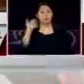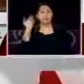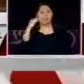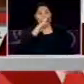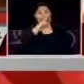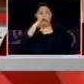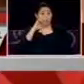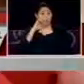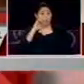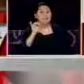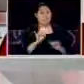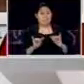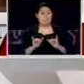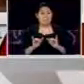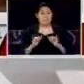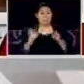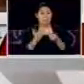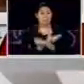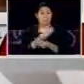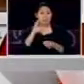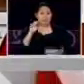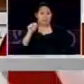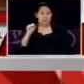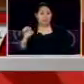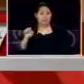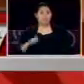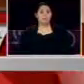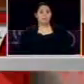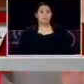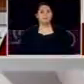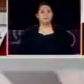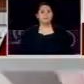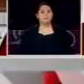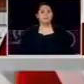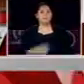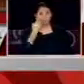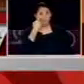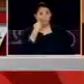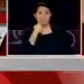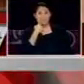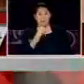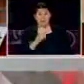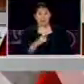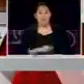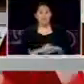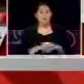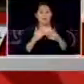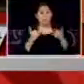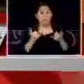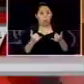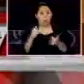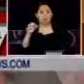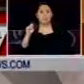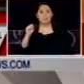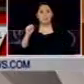Honor. There were several property, there were several documents required by the